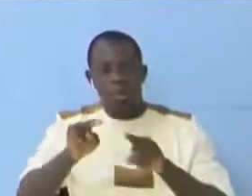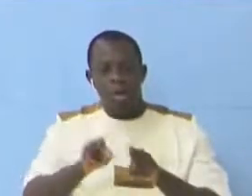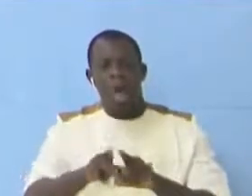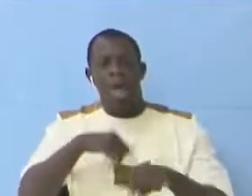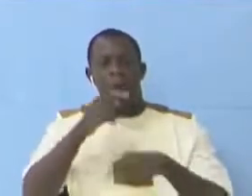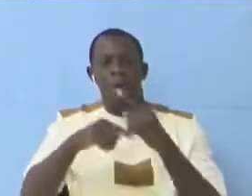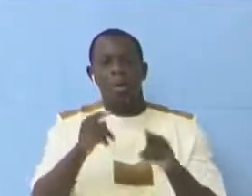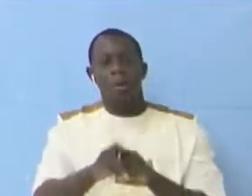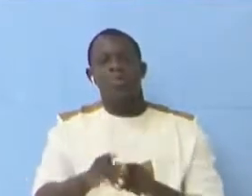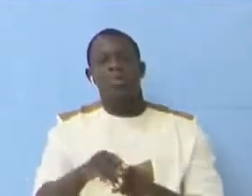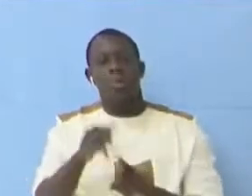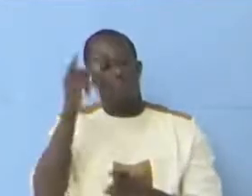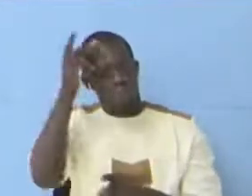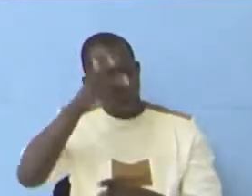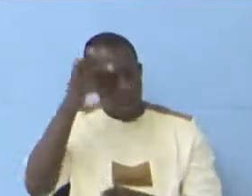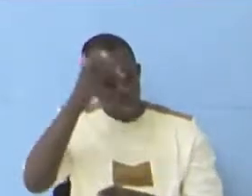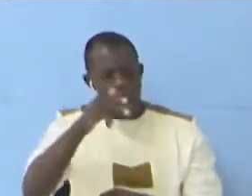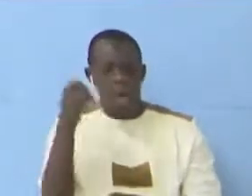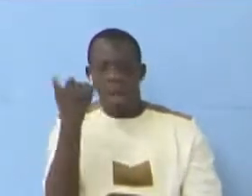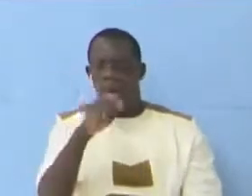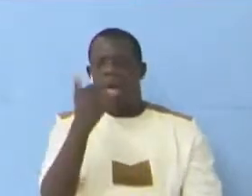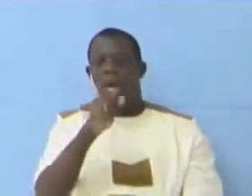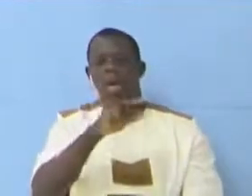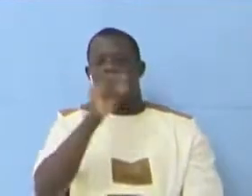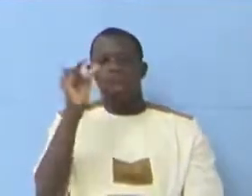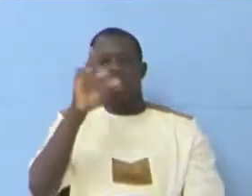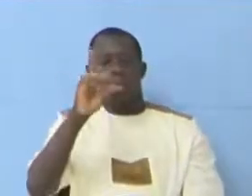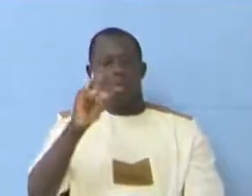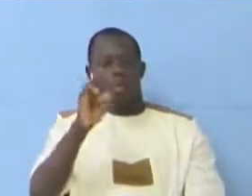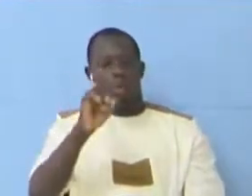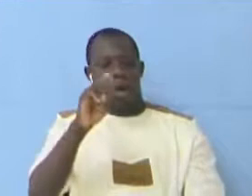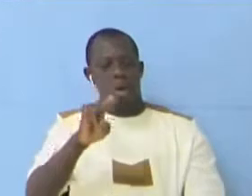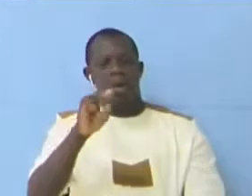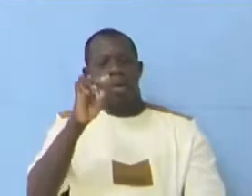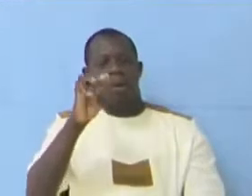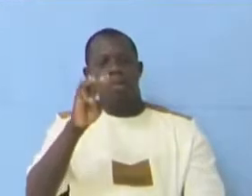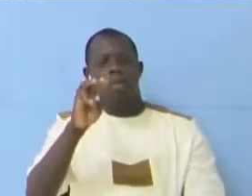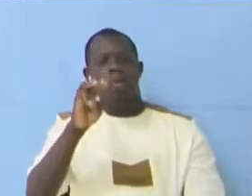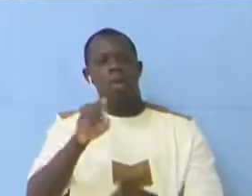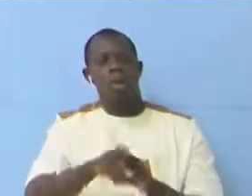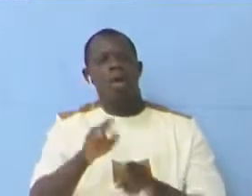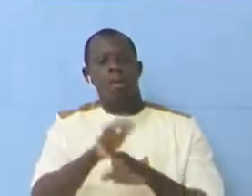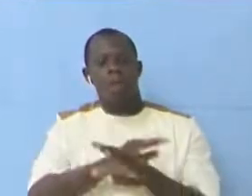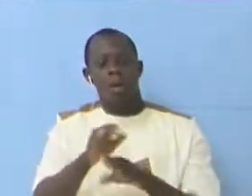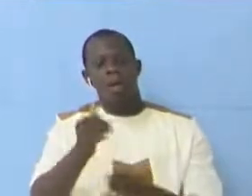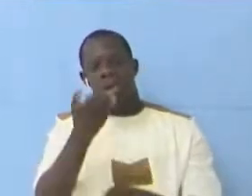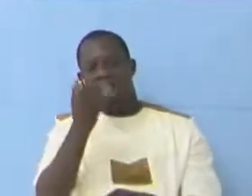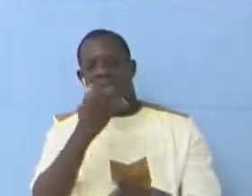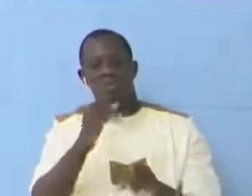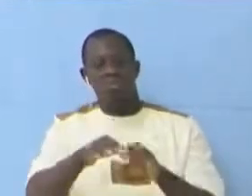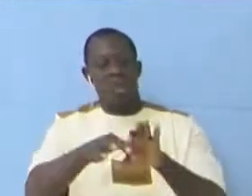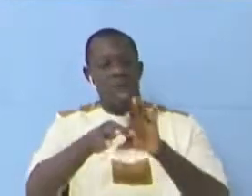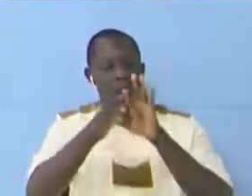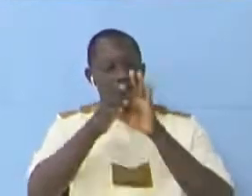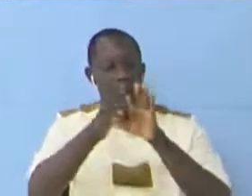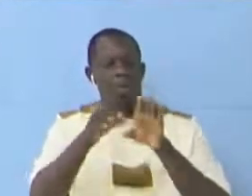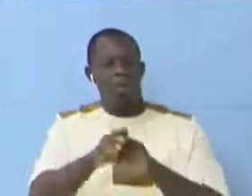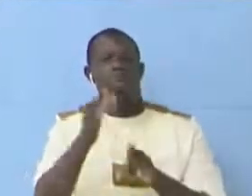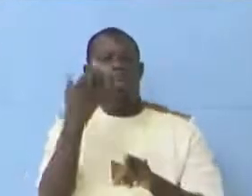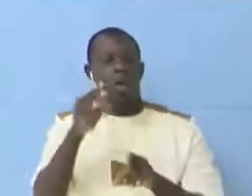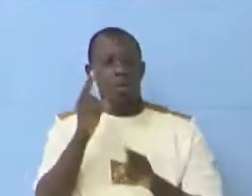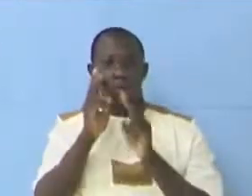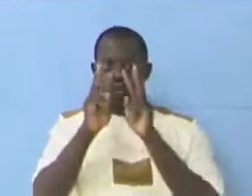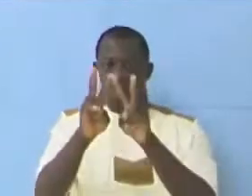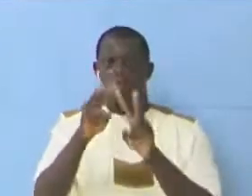carton yi lii ni la sangara tubaab yi wine. And eating meat. boobu ñu ngi lekk ndawal. As soon as they saw